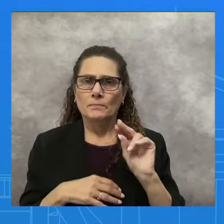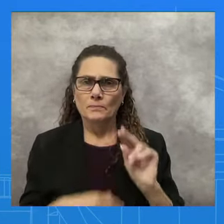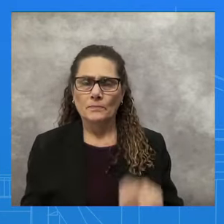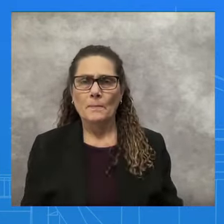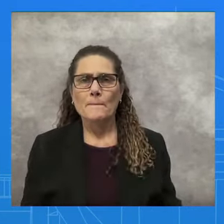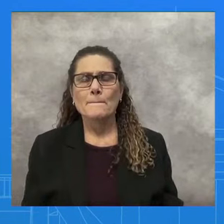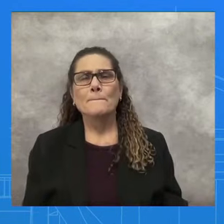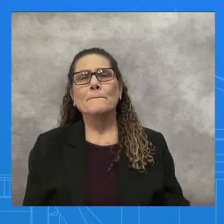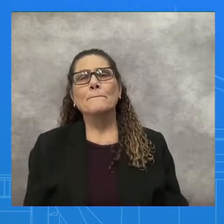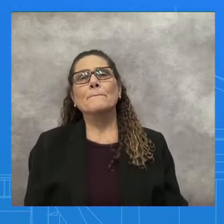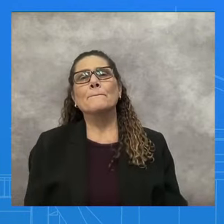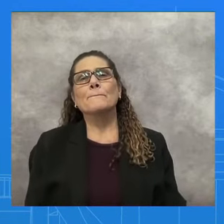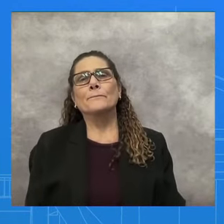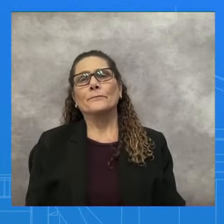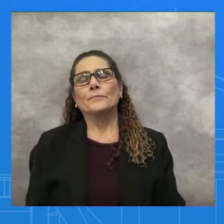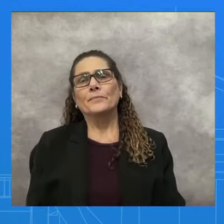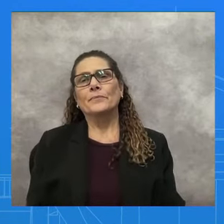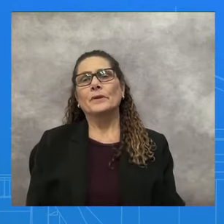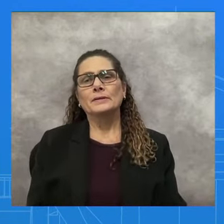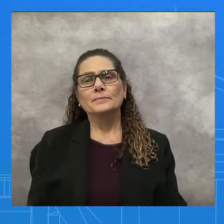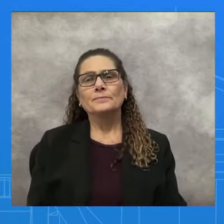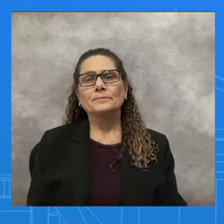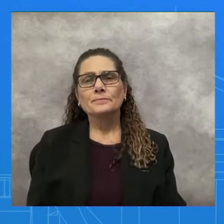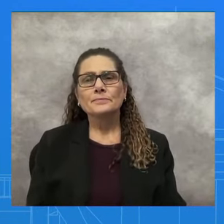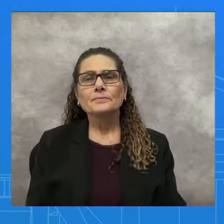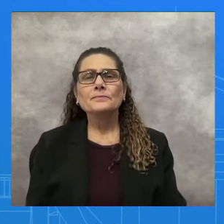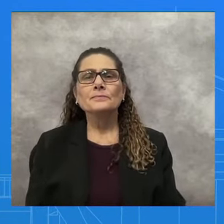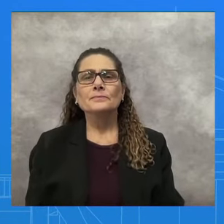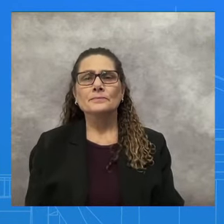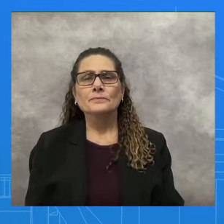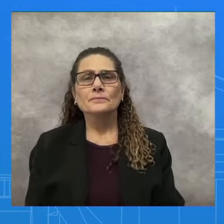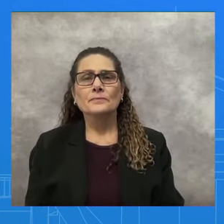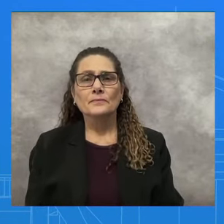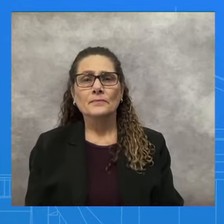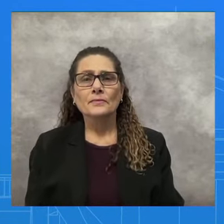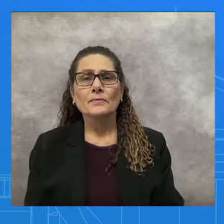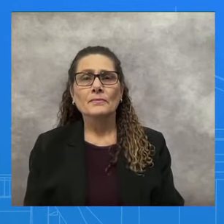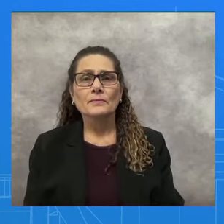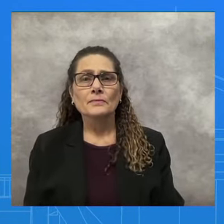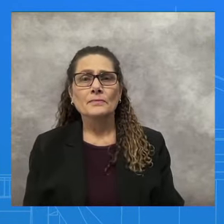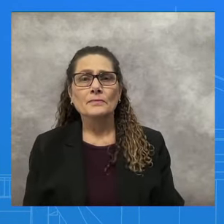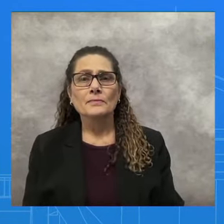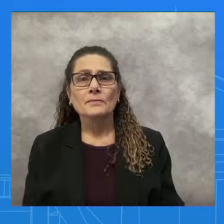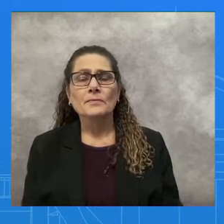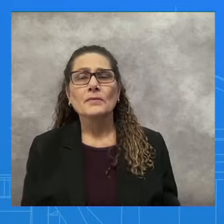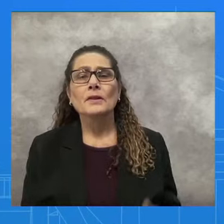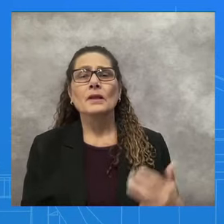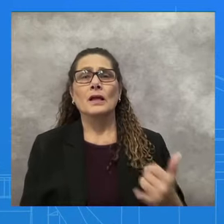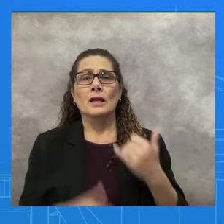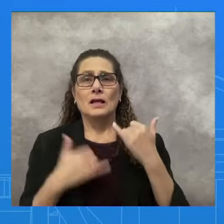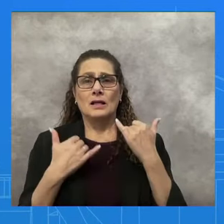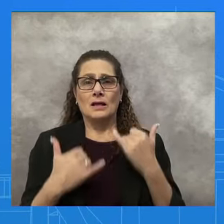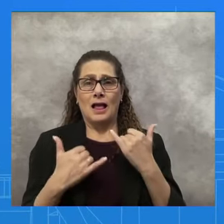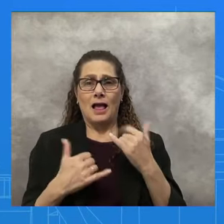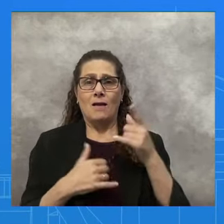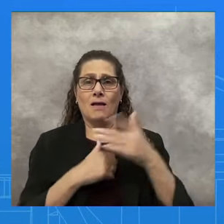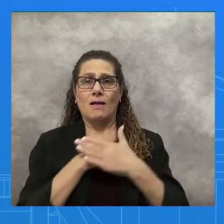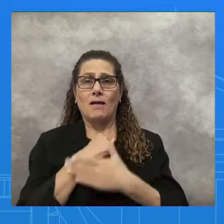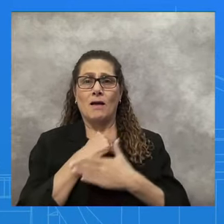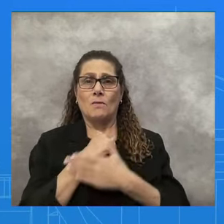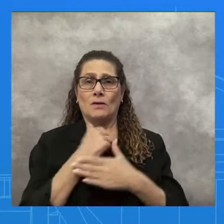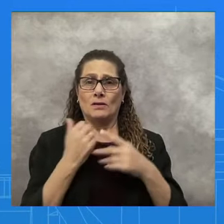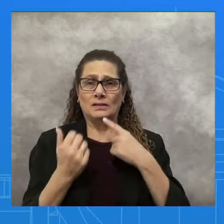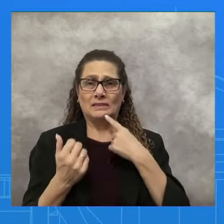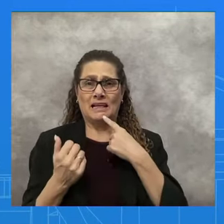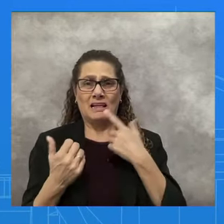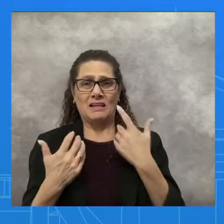talking about the crime rate across the country, and you were absolutely correct in saying how the crime rate has gone down in several large cities,